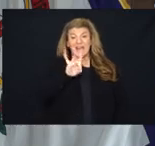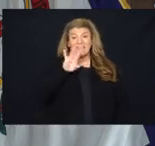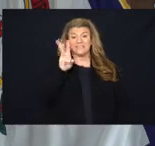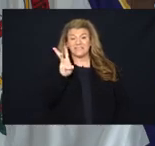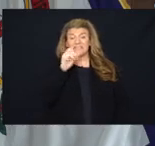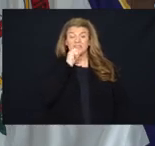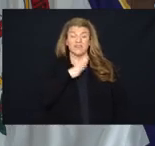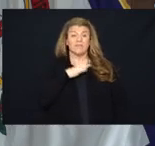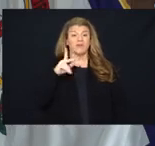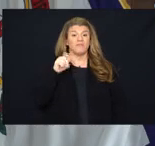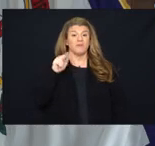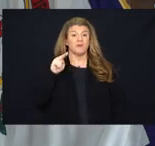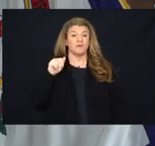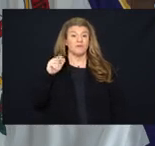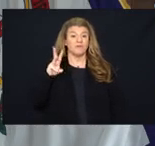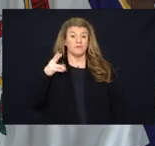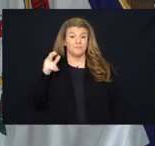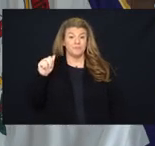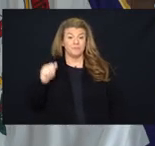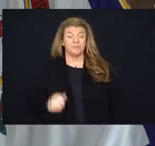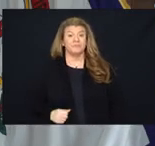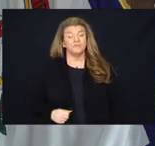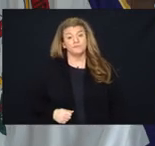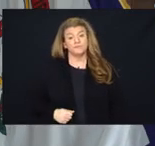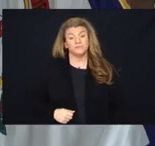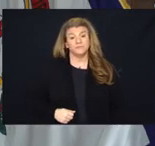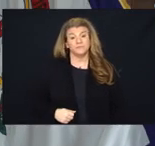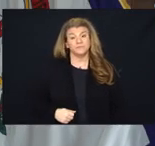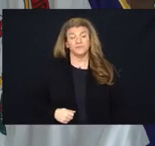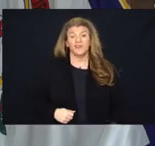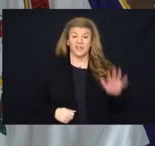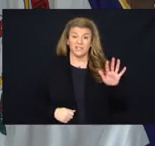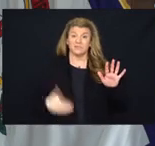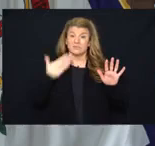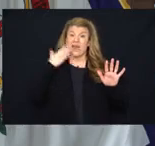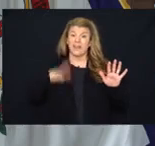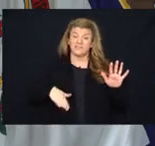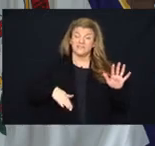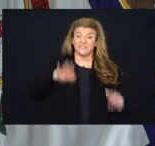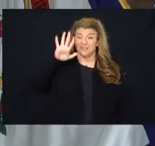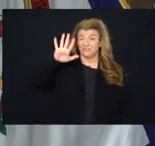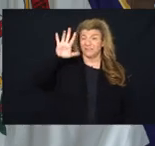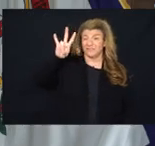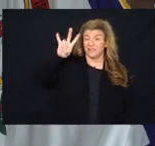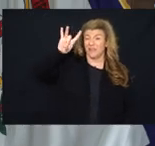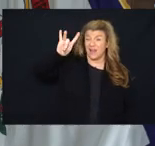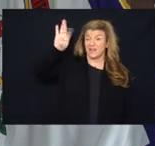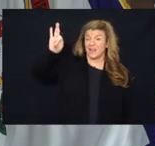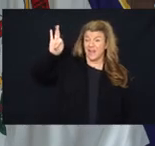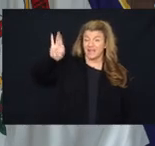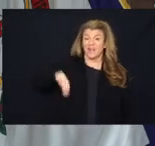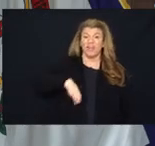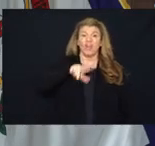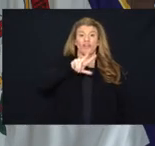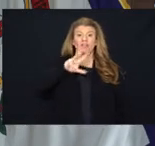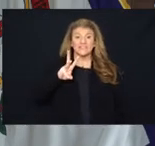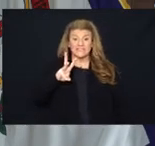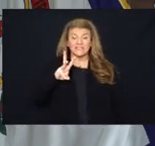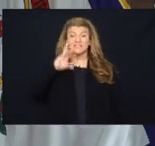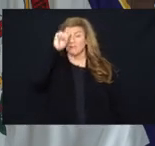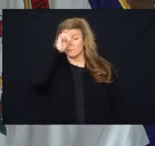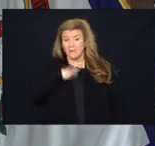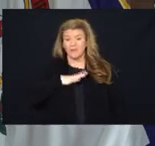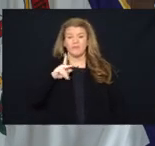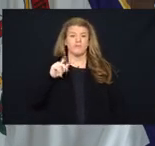86-year-old female from Kanawha County. Here's really bad. The 5,789th death, a 36-year-old male